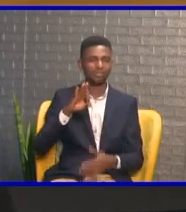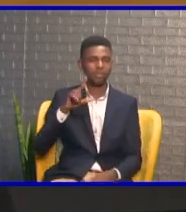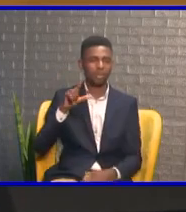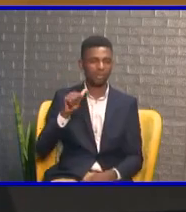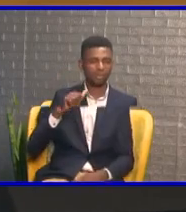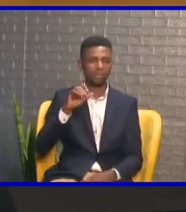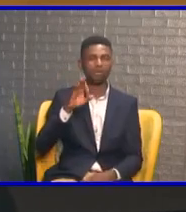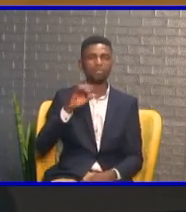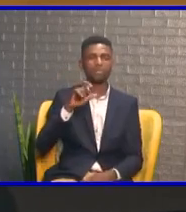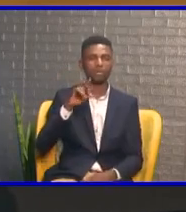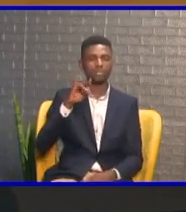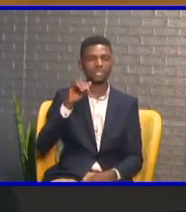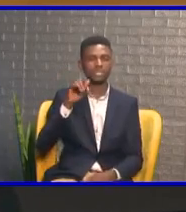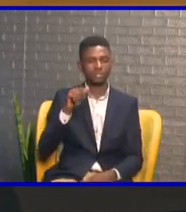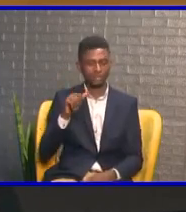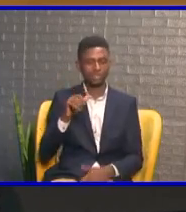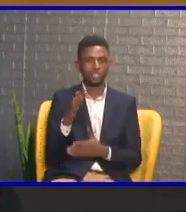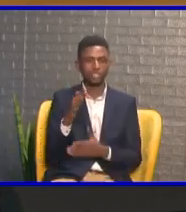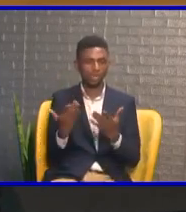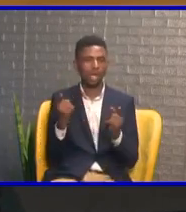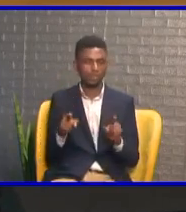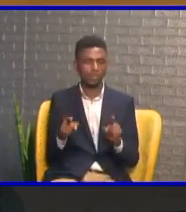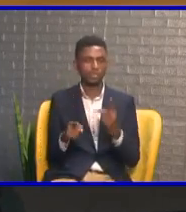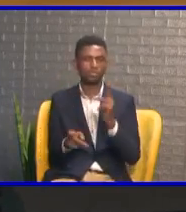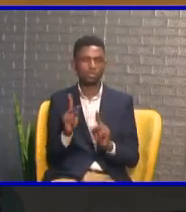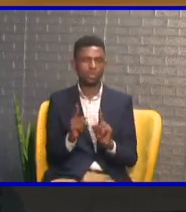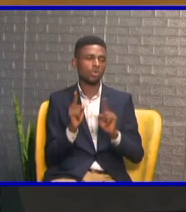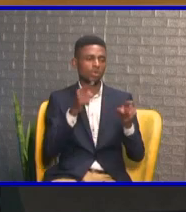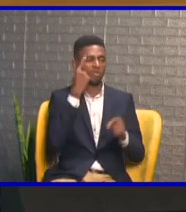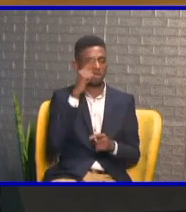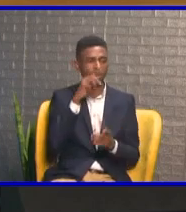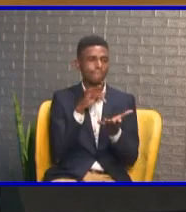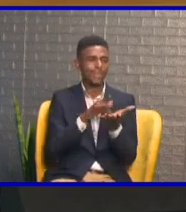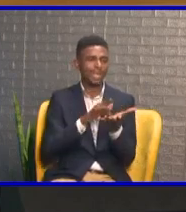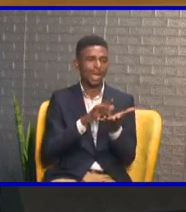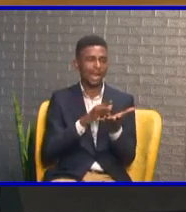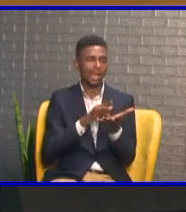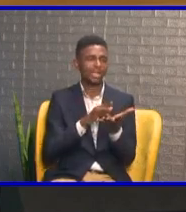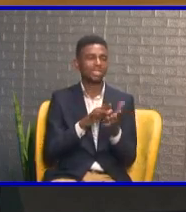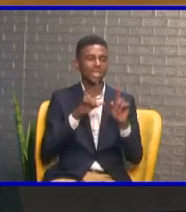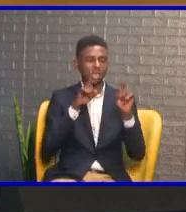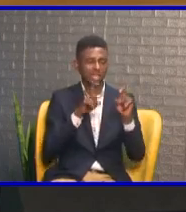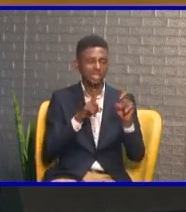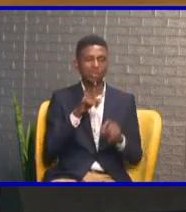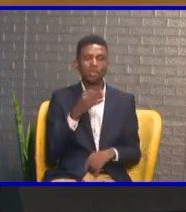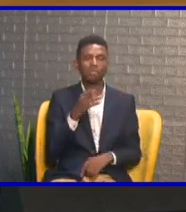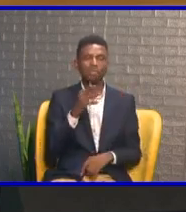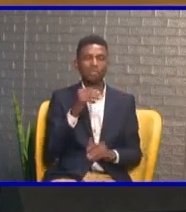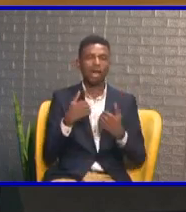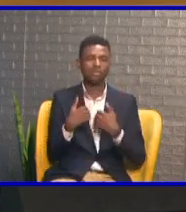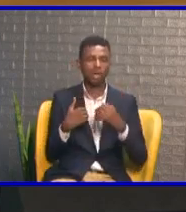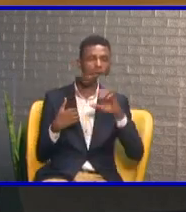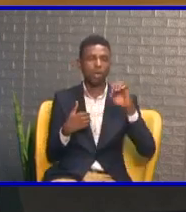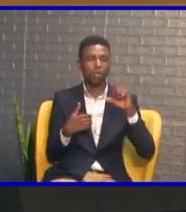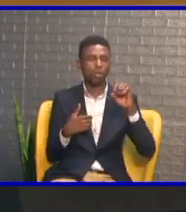for tests. They went for medical tests. One of them had colon cancer, and the